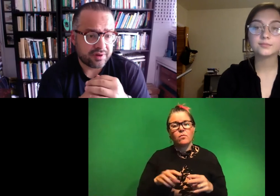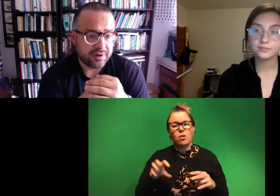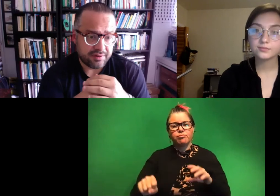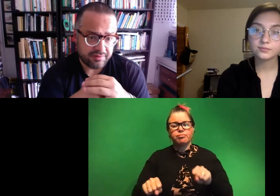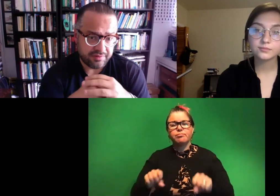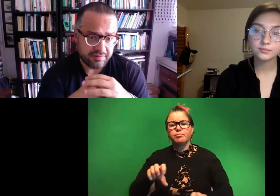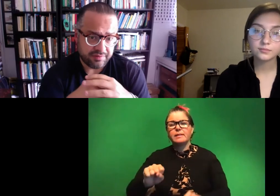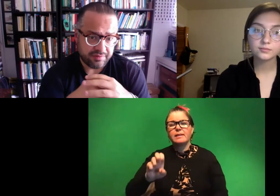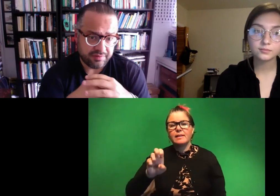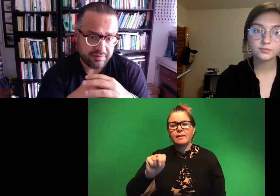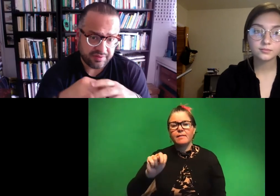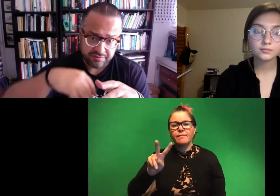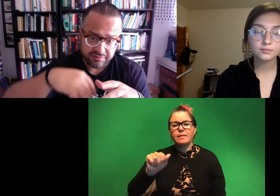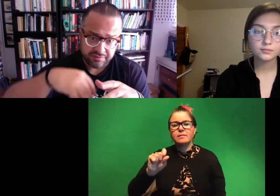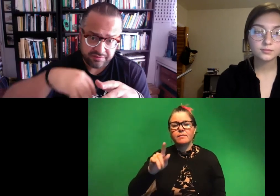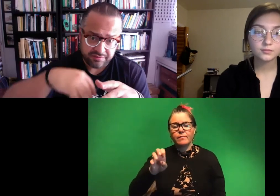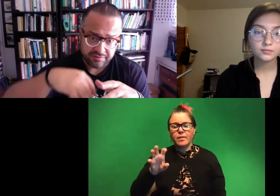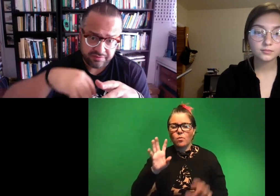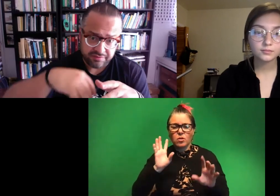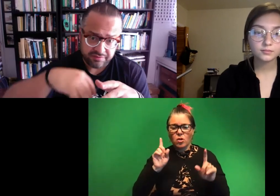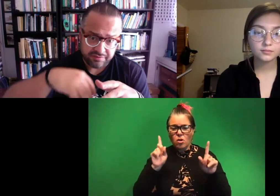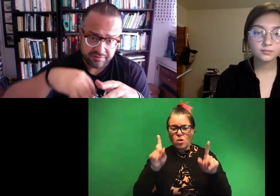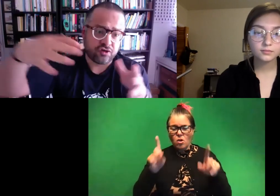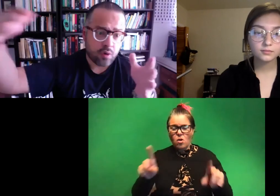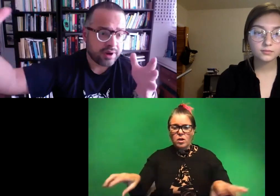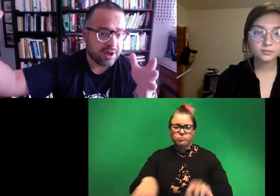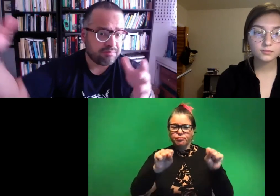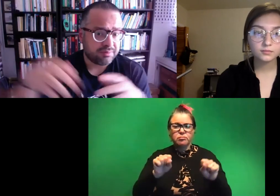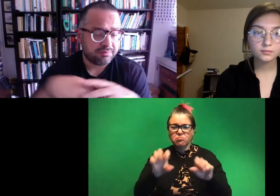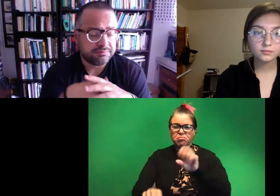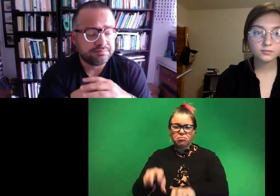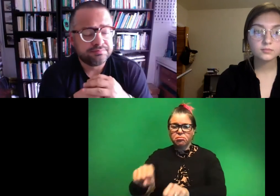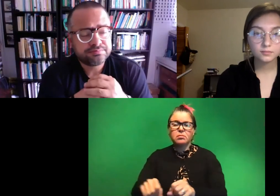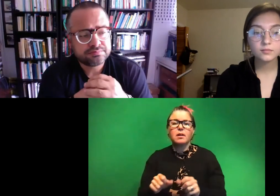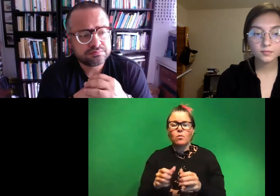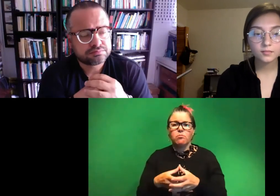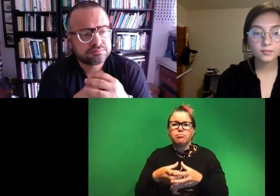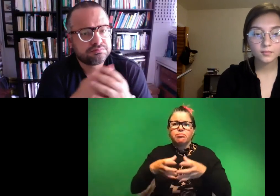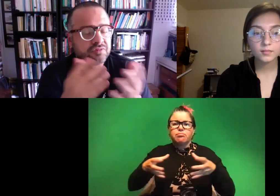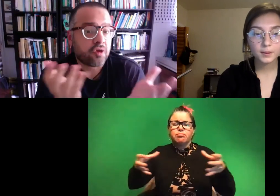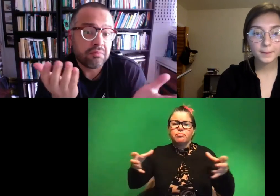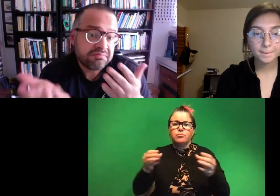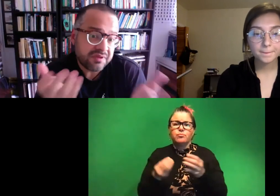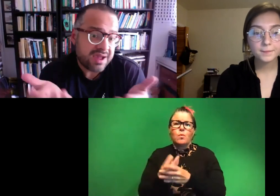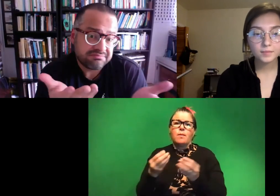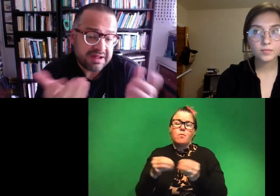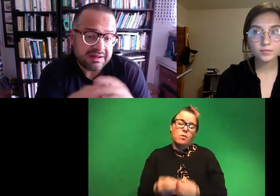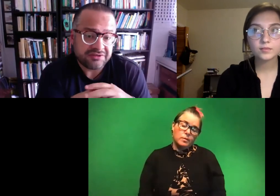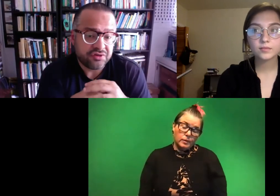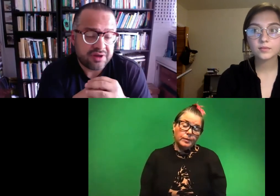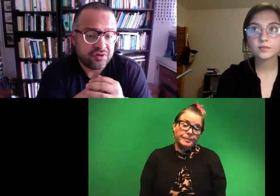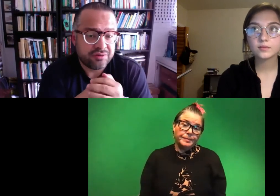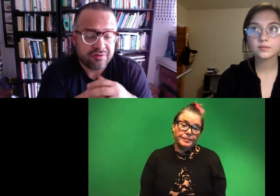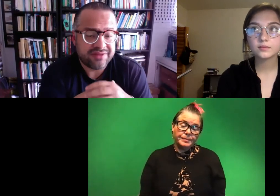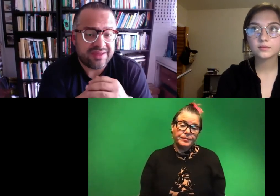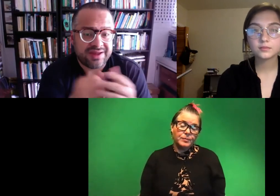So the distribution area is growing up. So yeah,